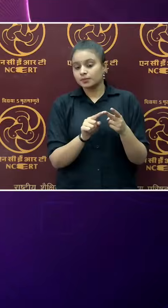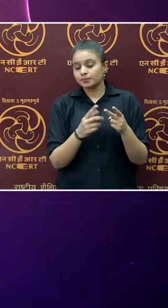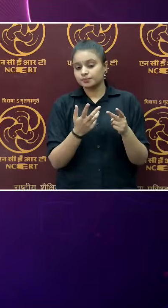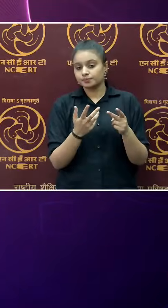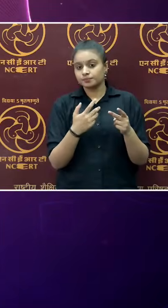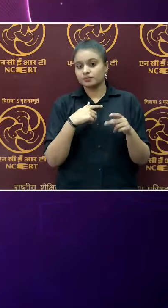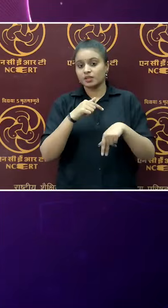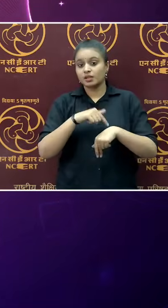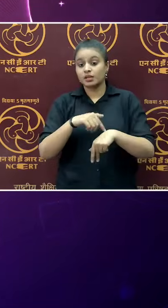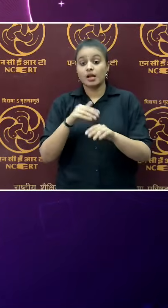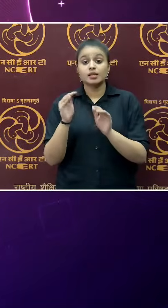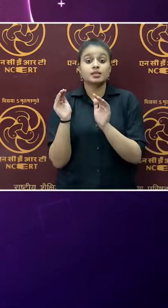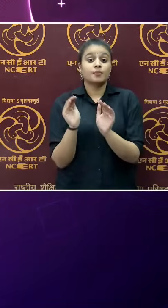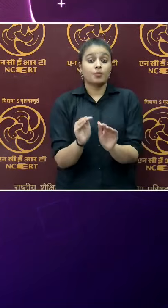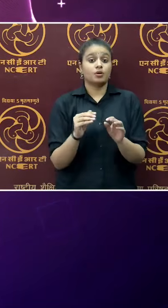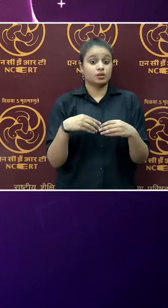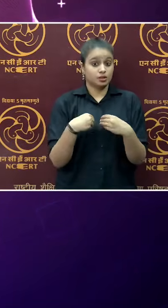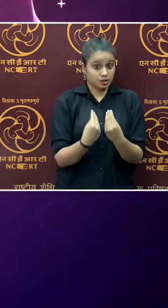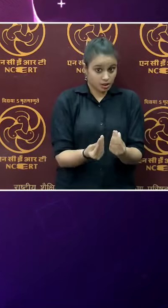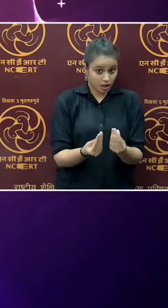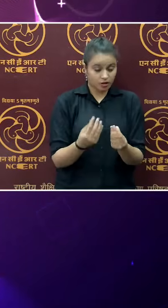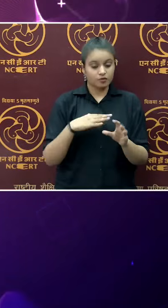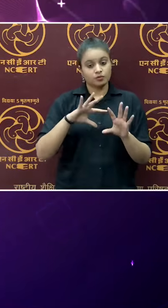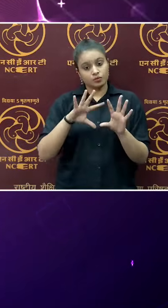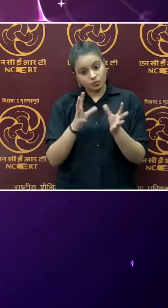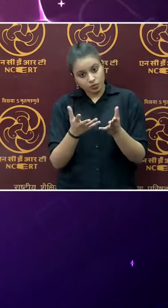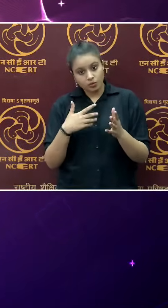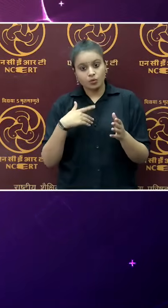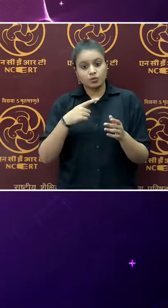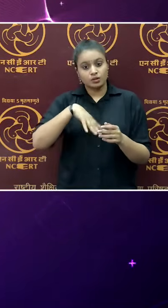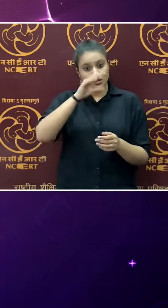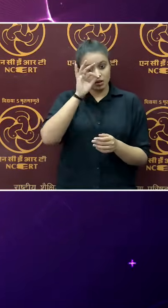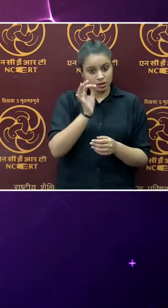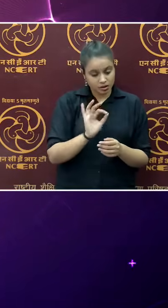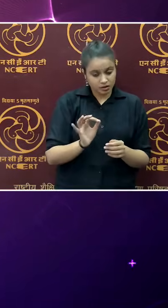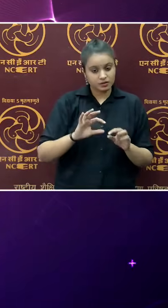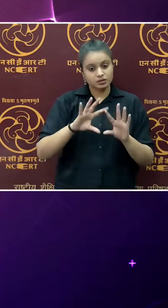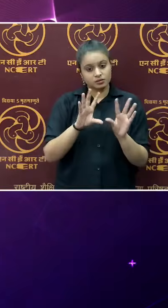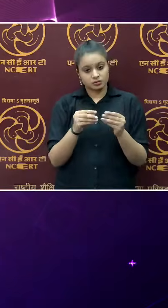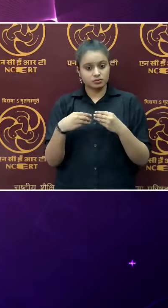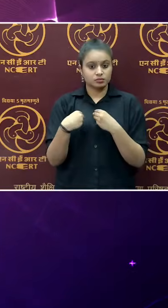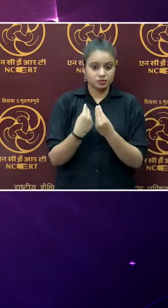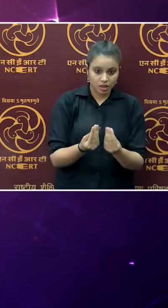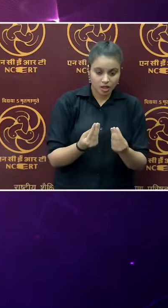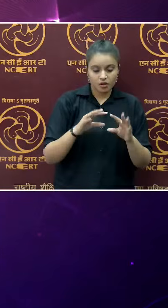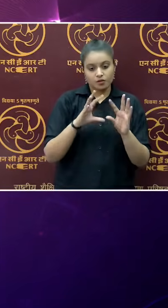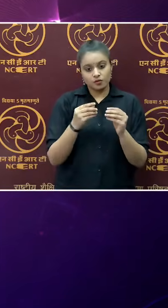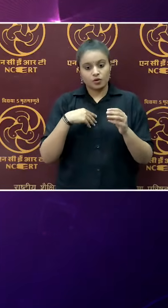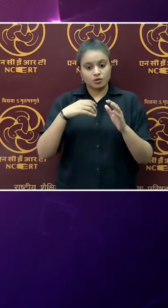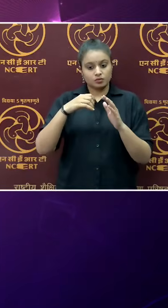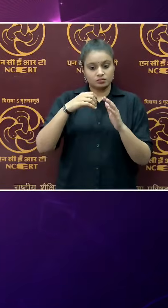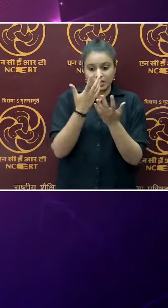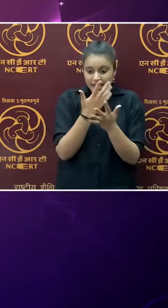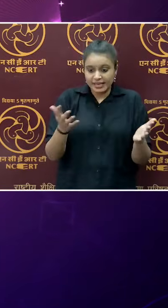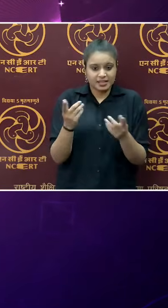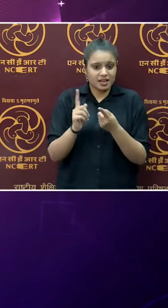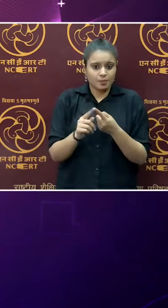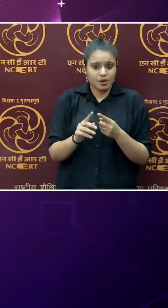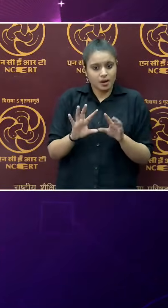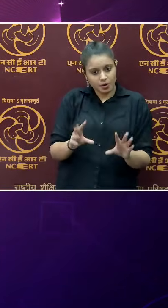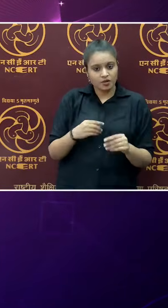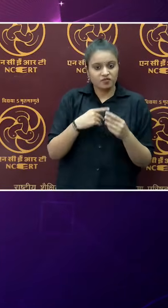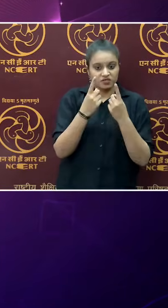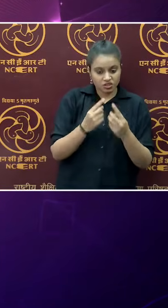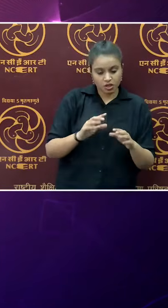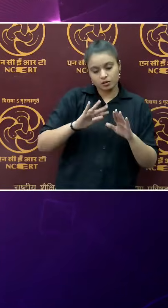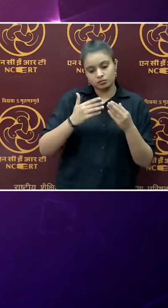the timely support, implementing the interventions promptly to address the root causes and